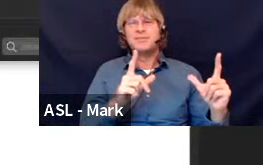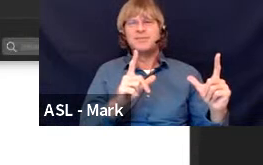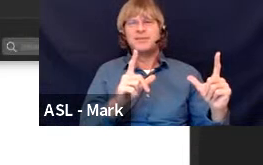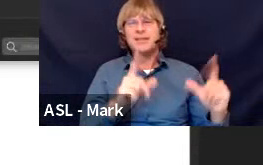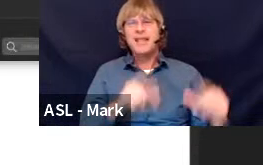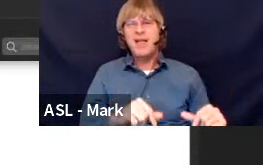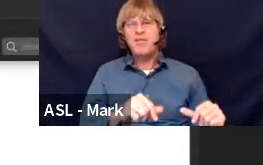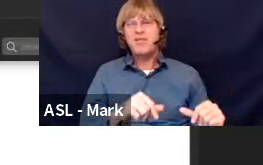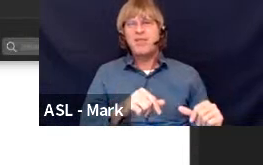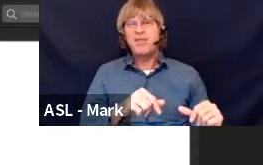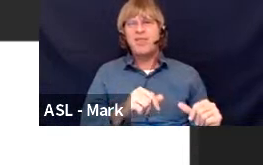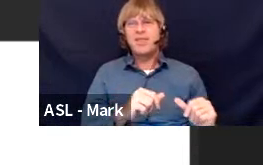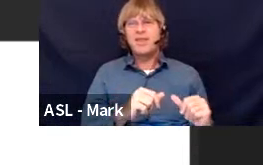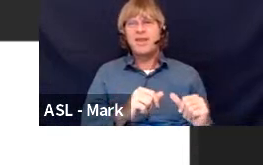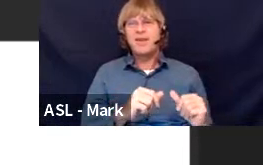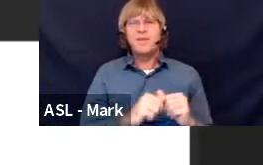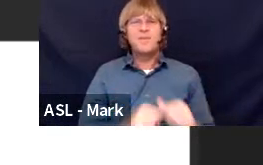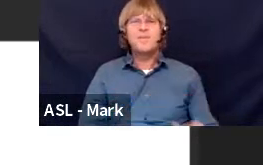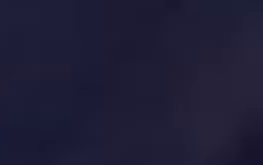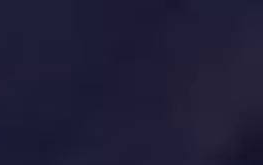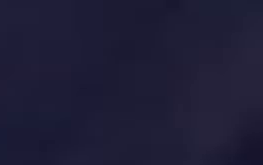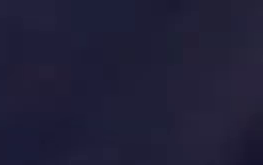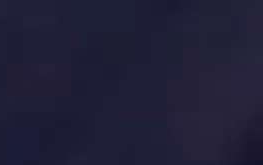out of here.